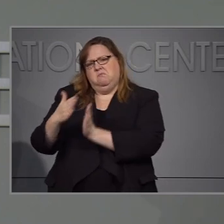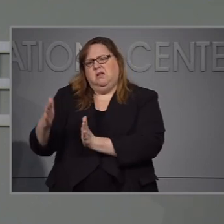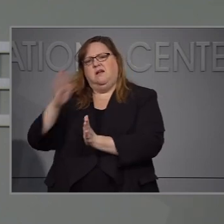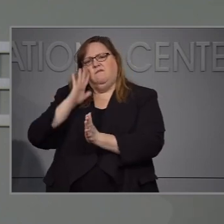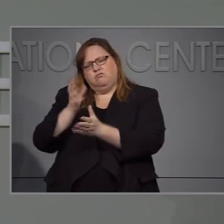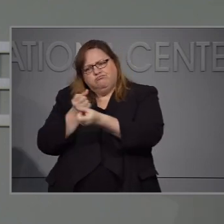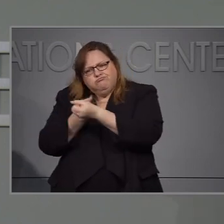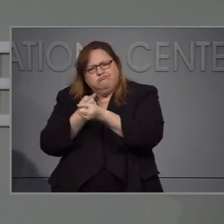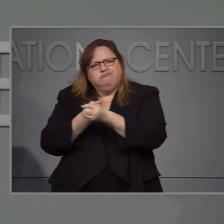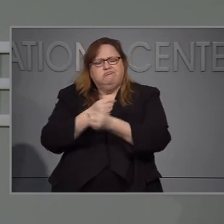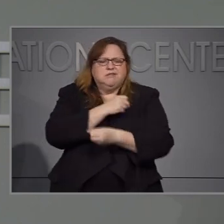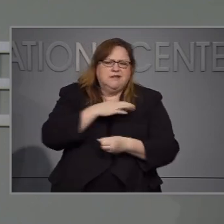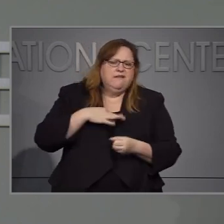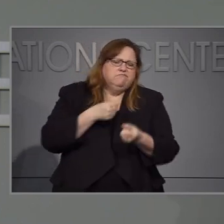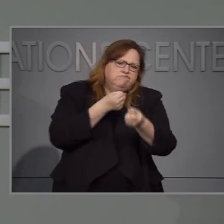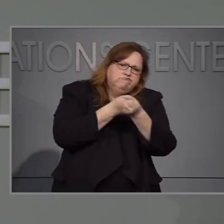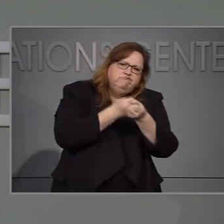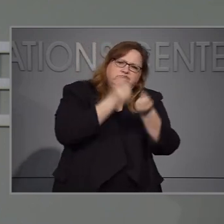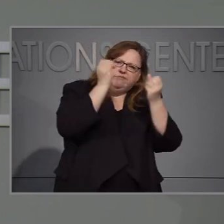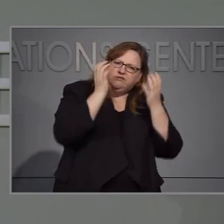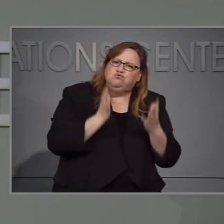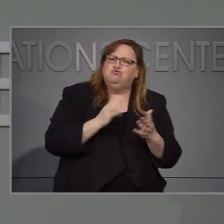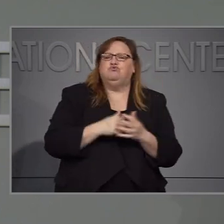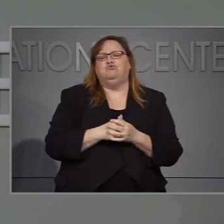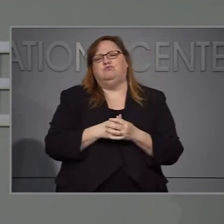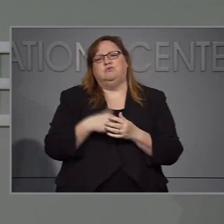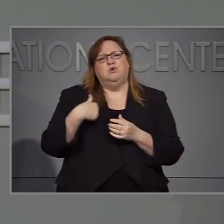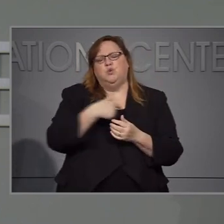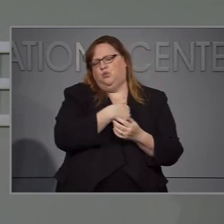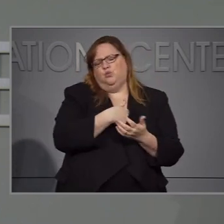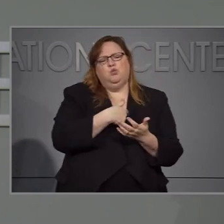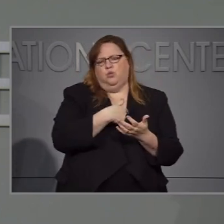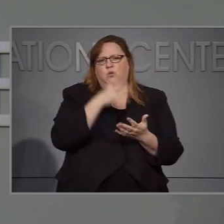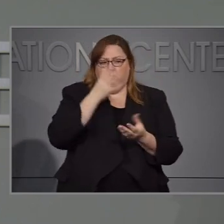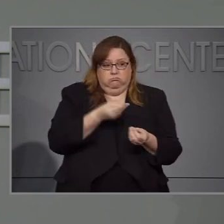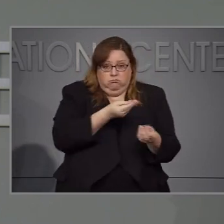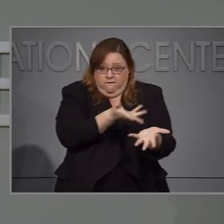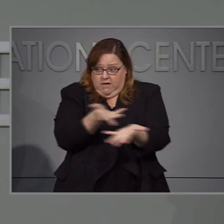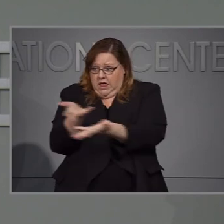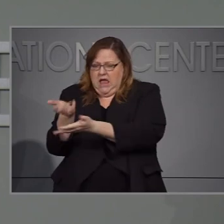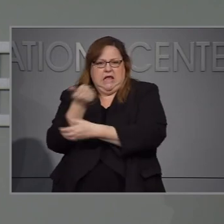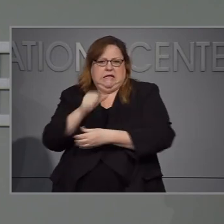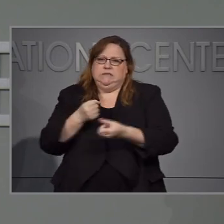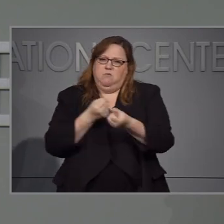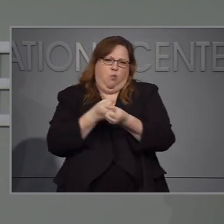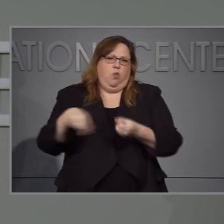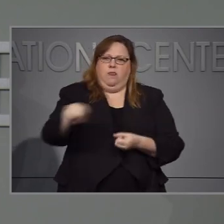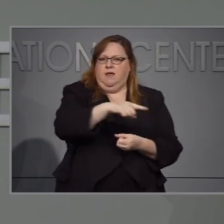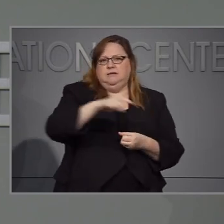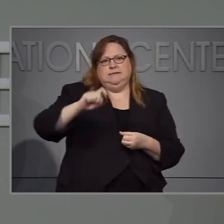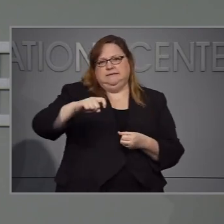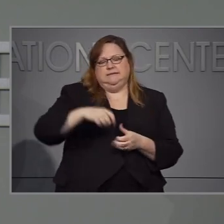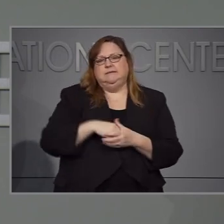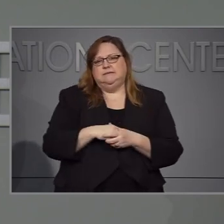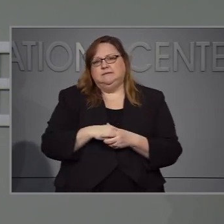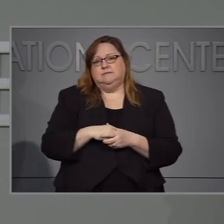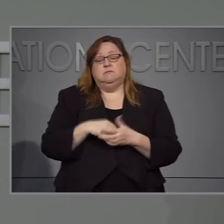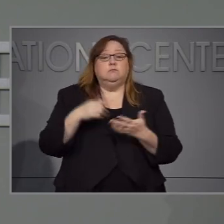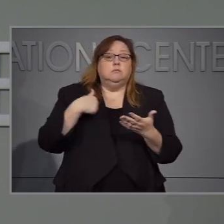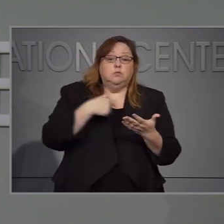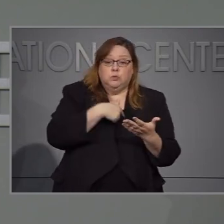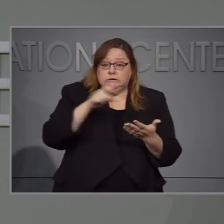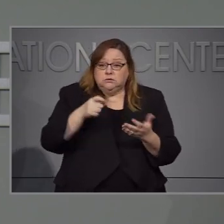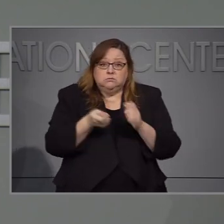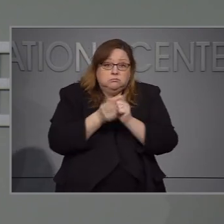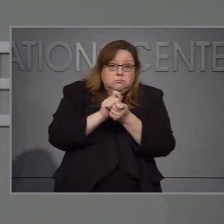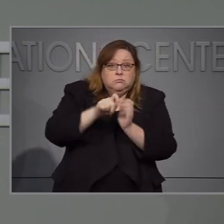teachers, and we will continue to send them the support and the assistance that they need, including revised policies